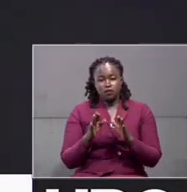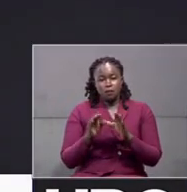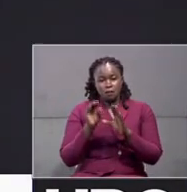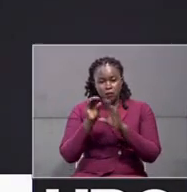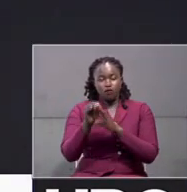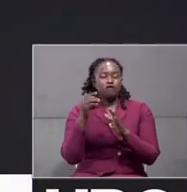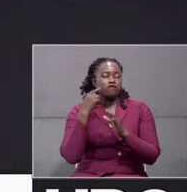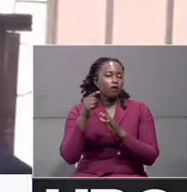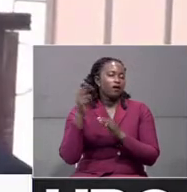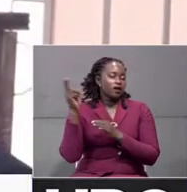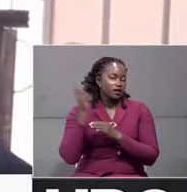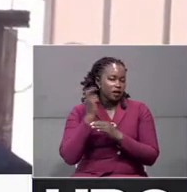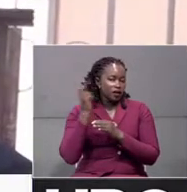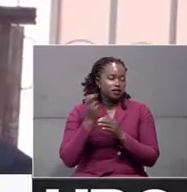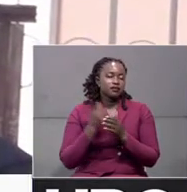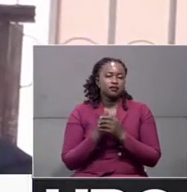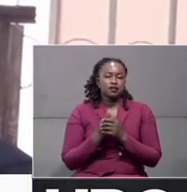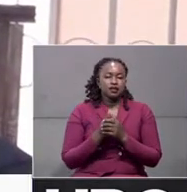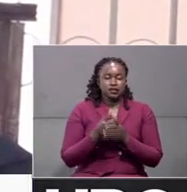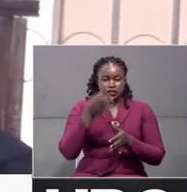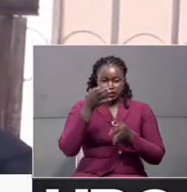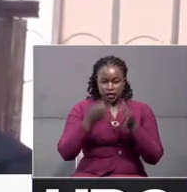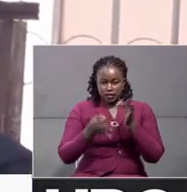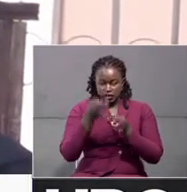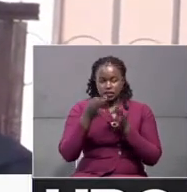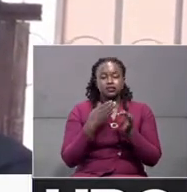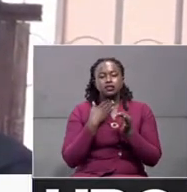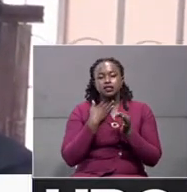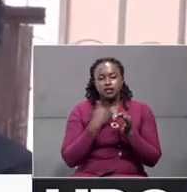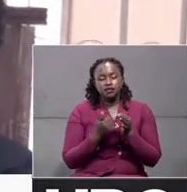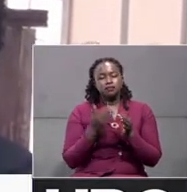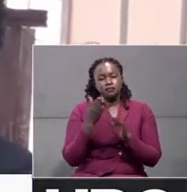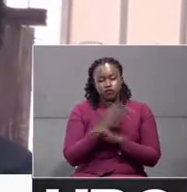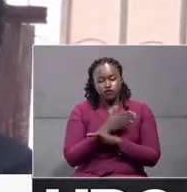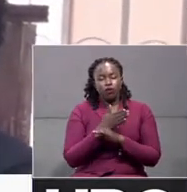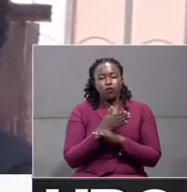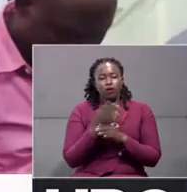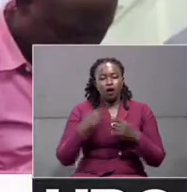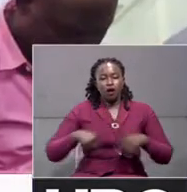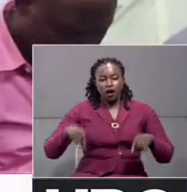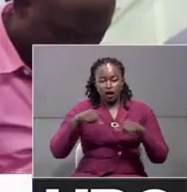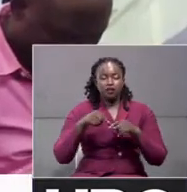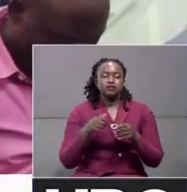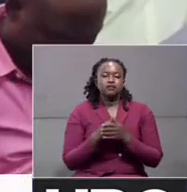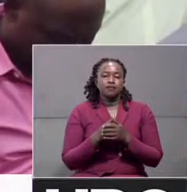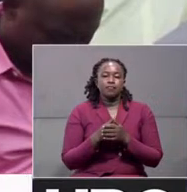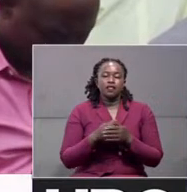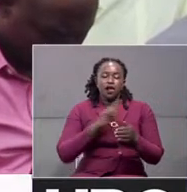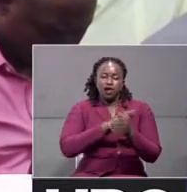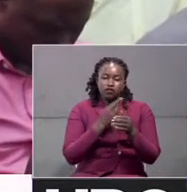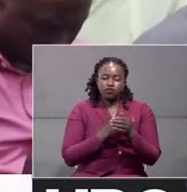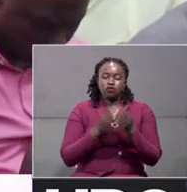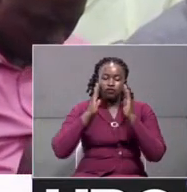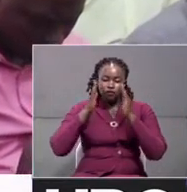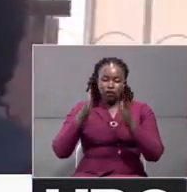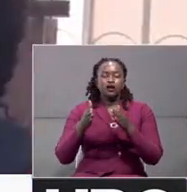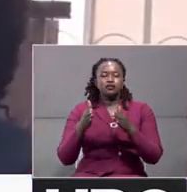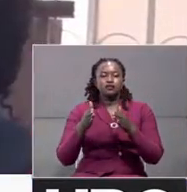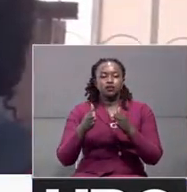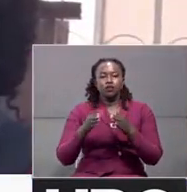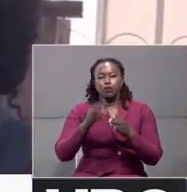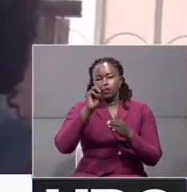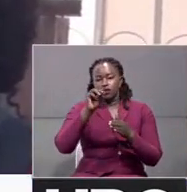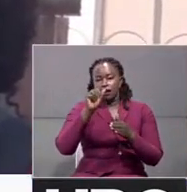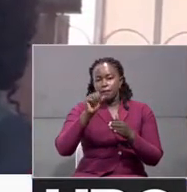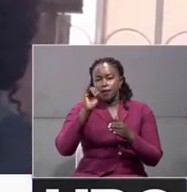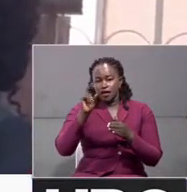justice would demand that we focus resources on the main